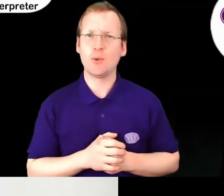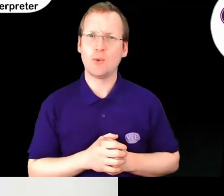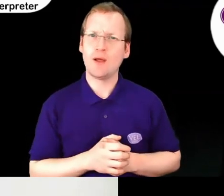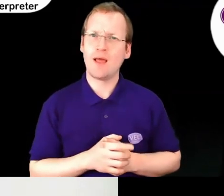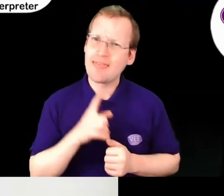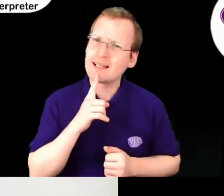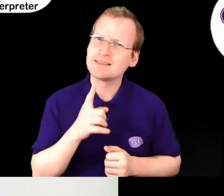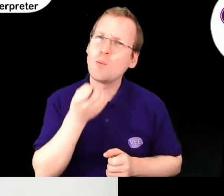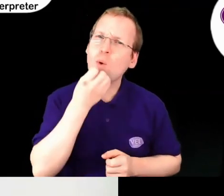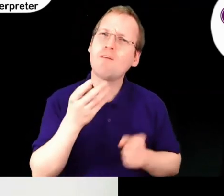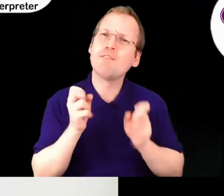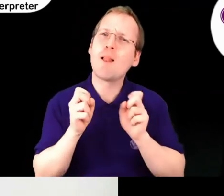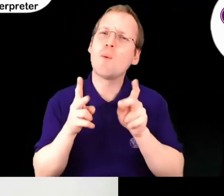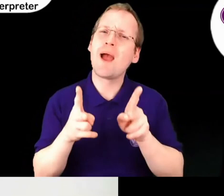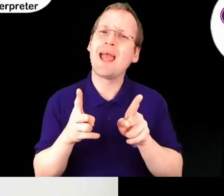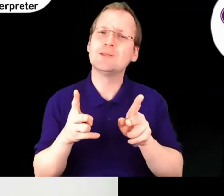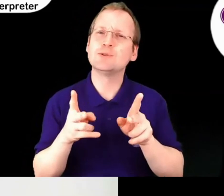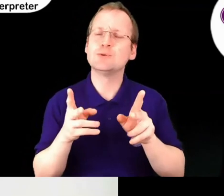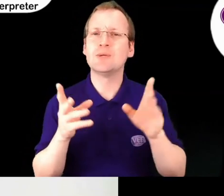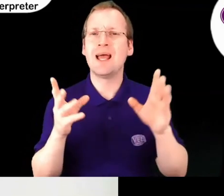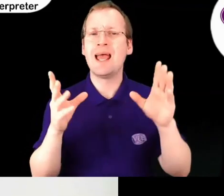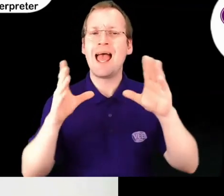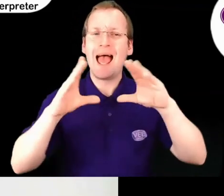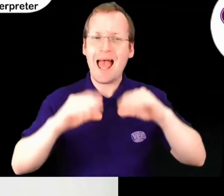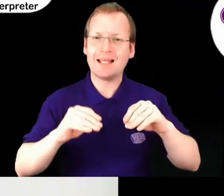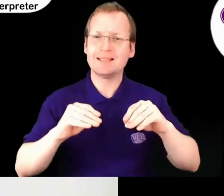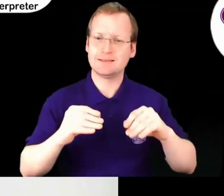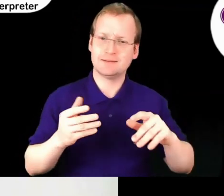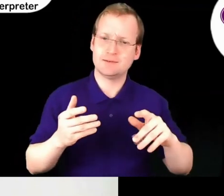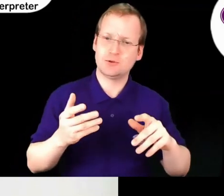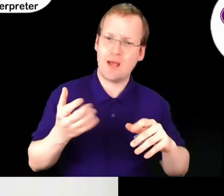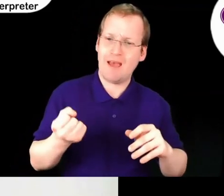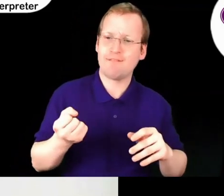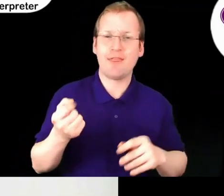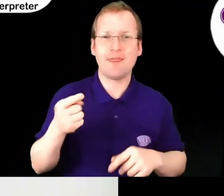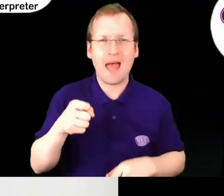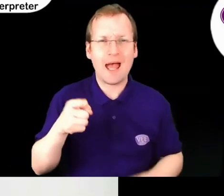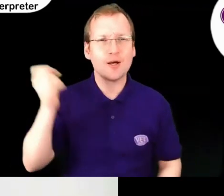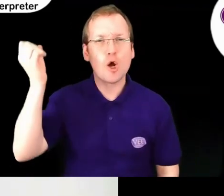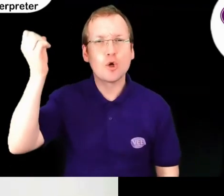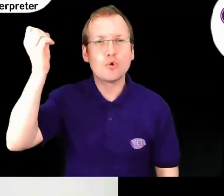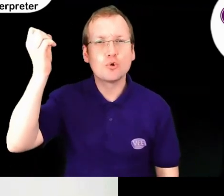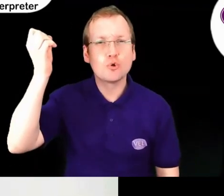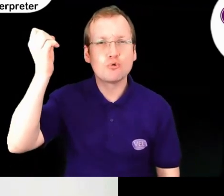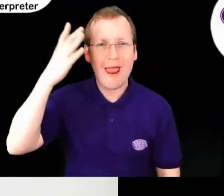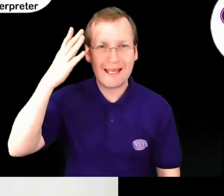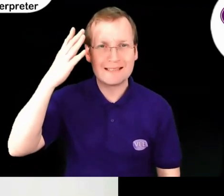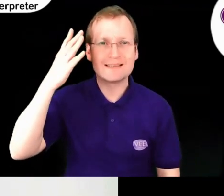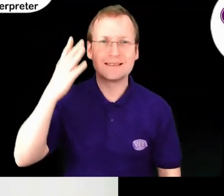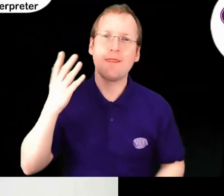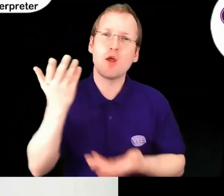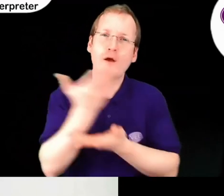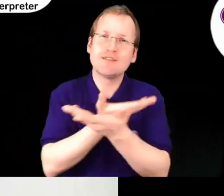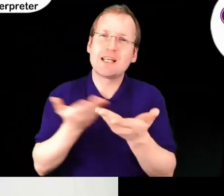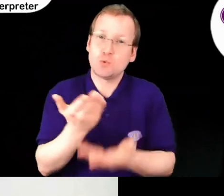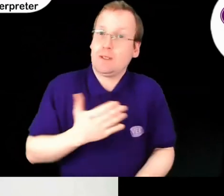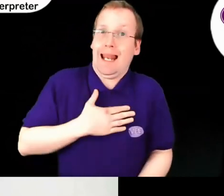absolutely wonderful way to end and to hear that grace in the conversation that you would like to